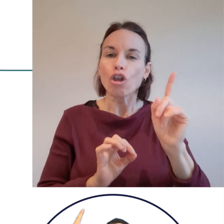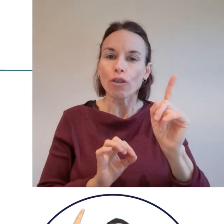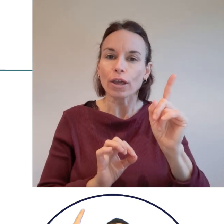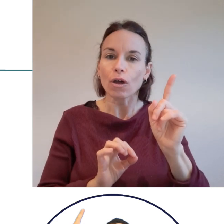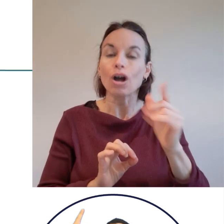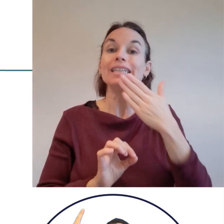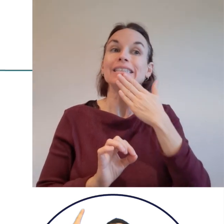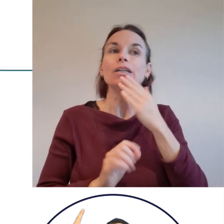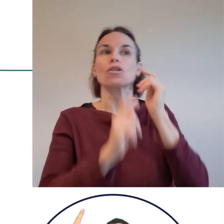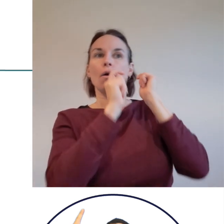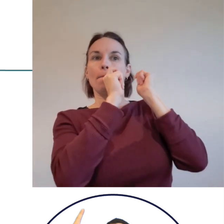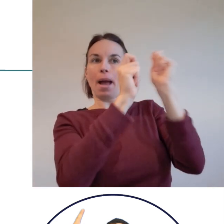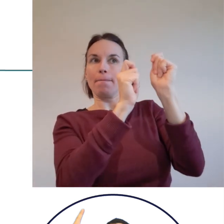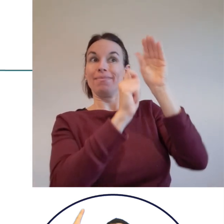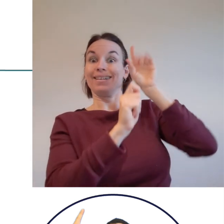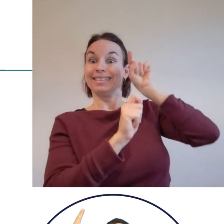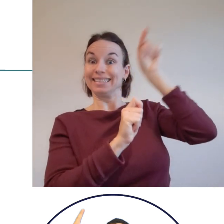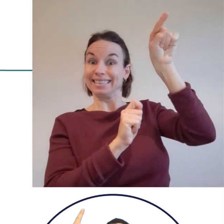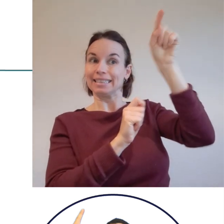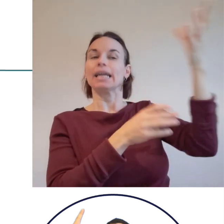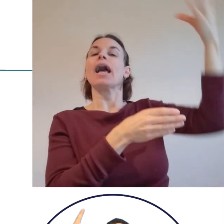a non-specific function.